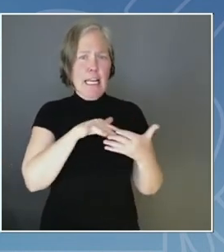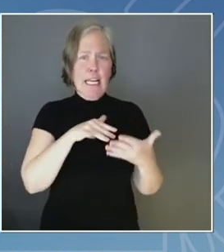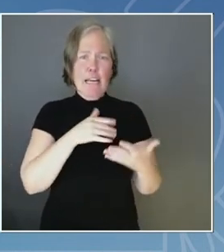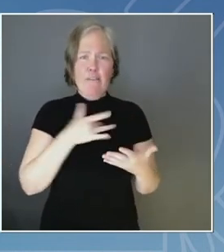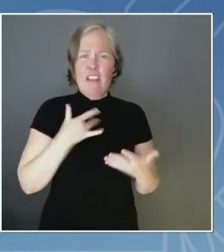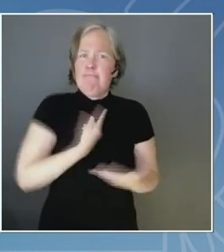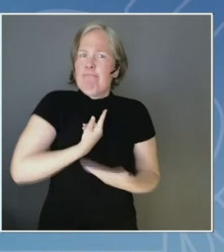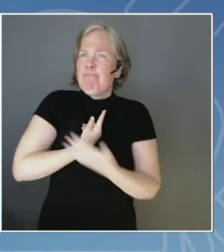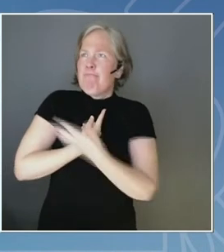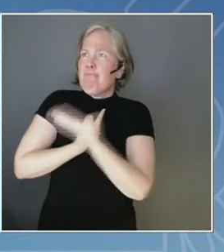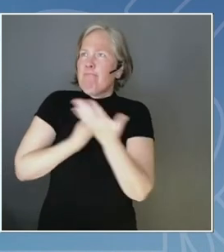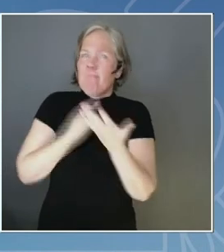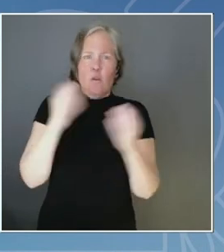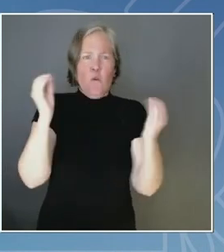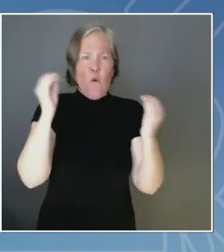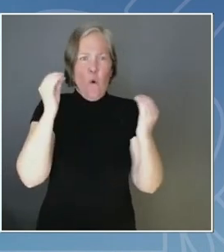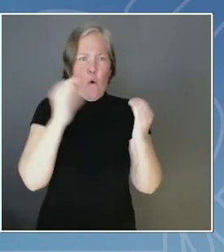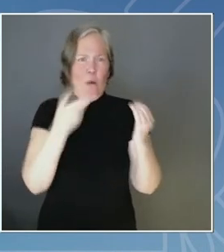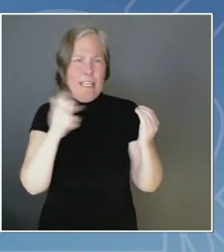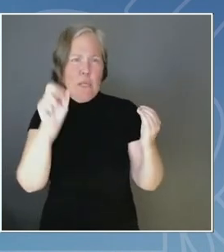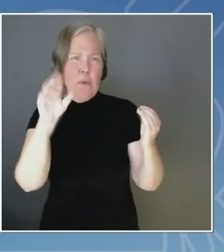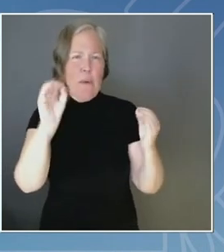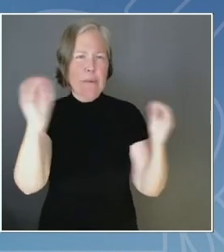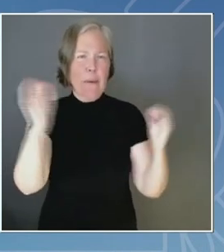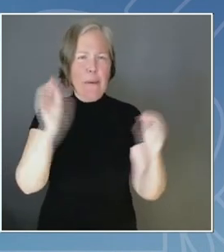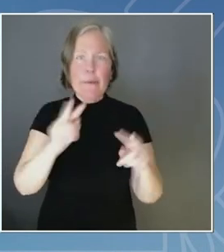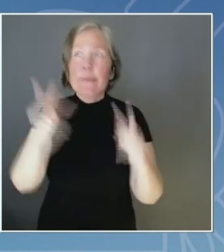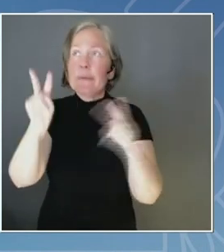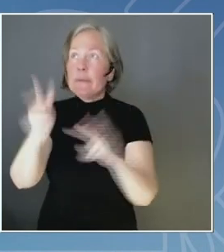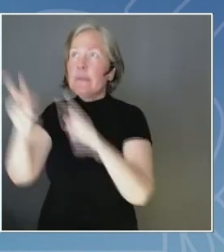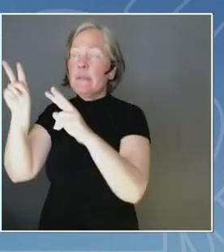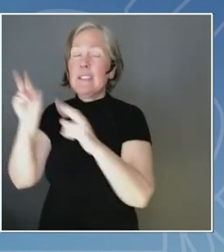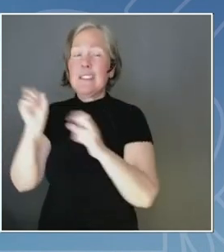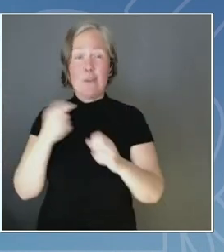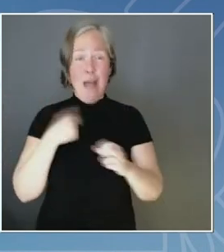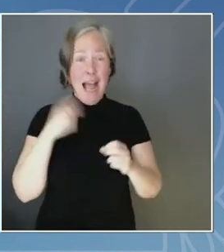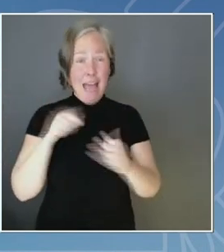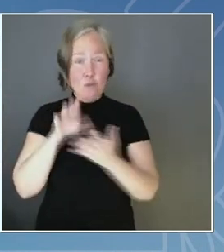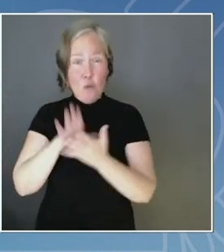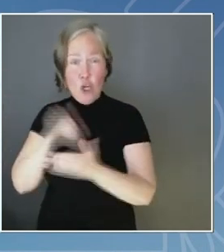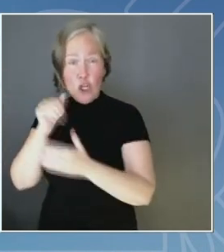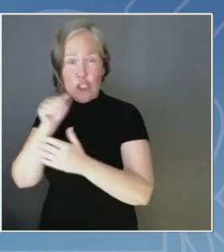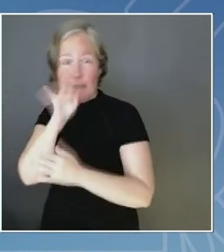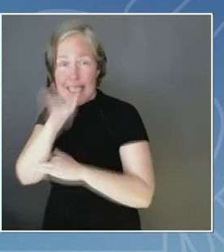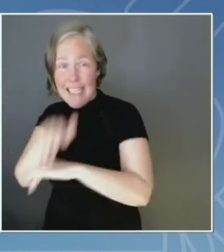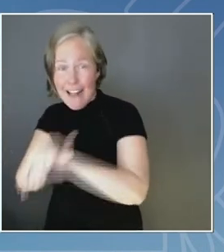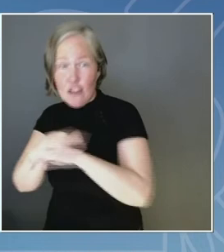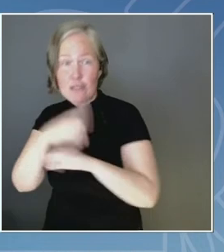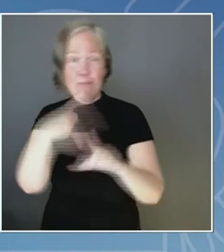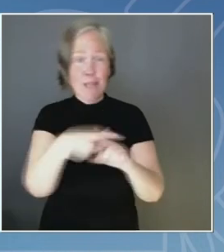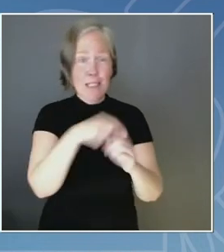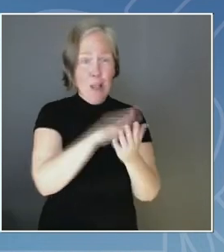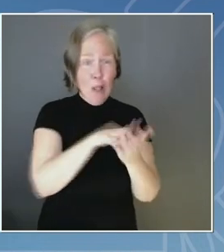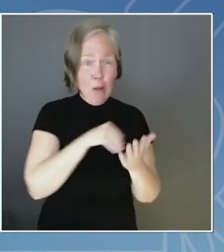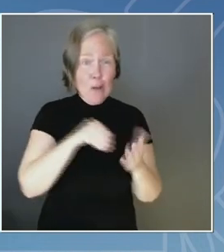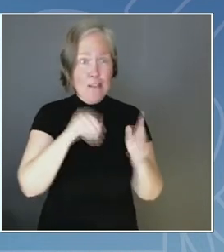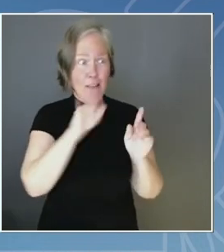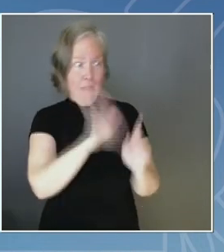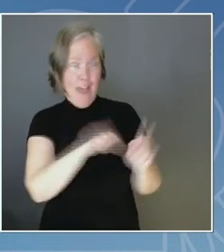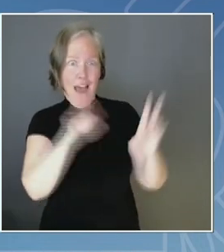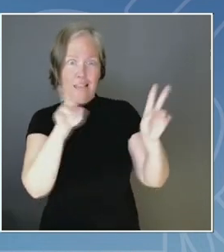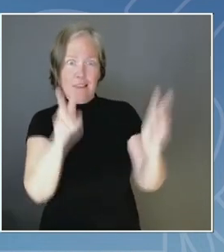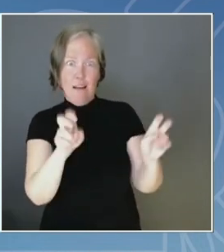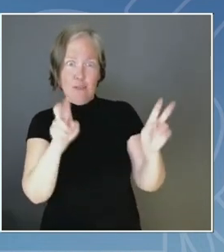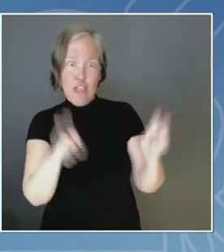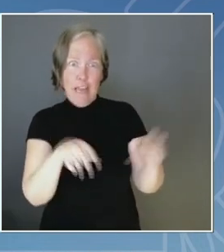being able to cope with learning the language as well as the subject is another challenge. But all of